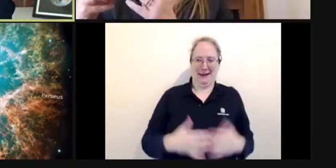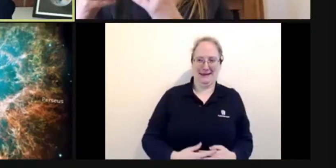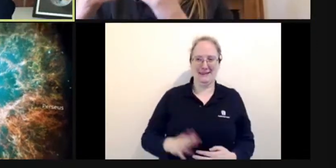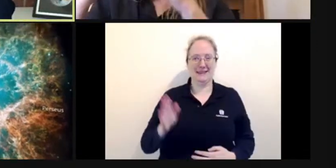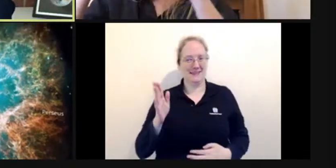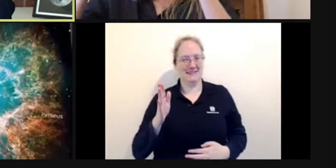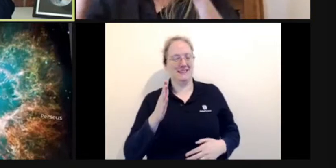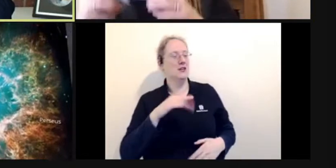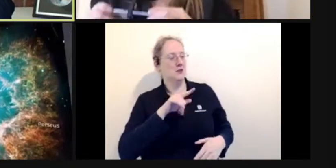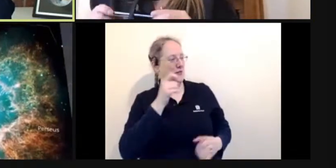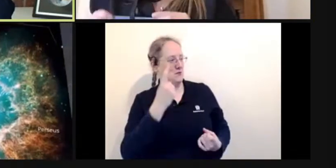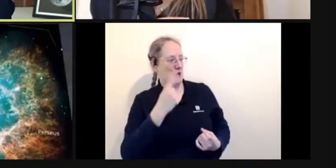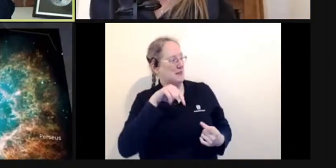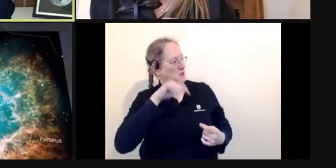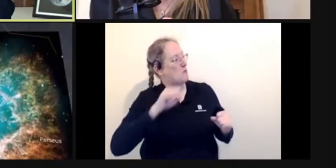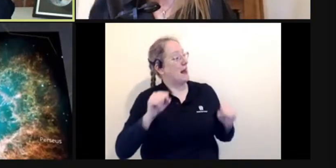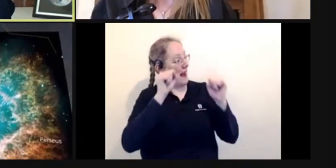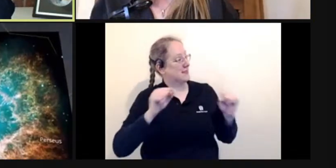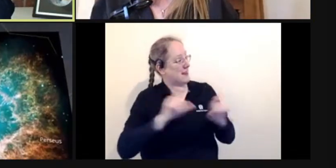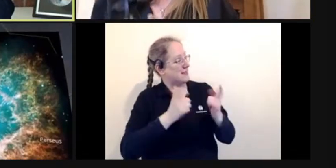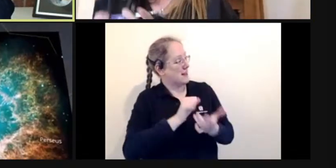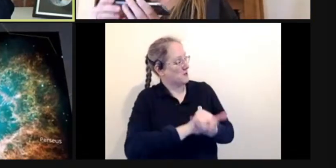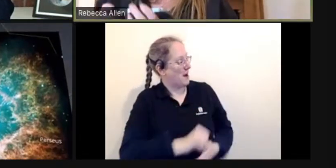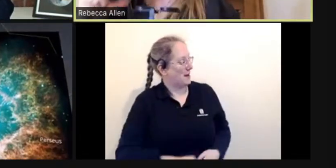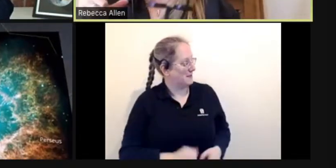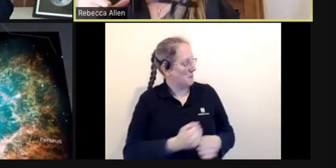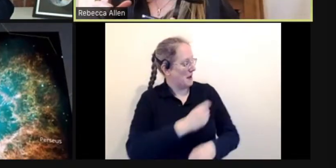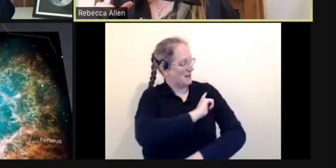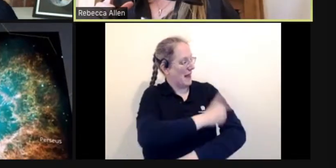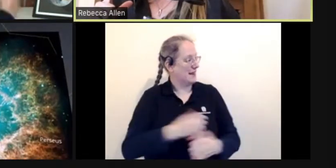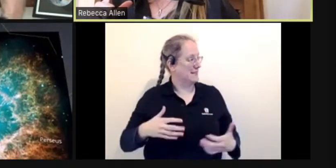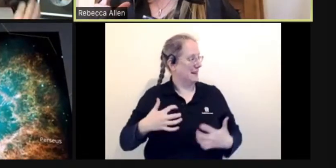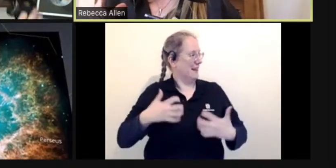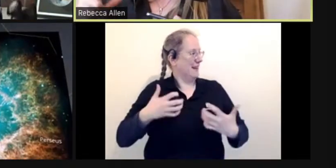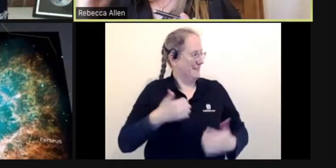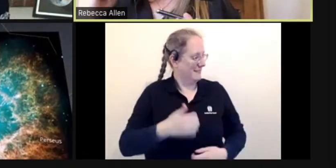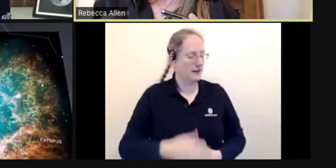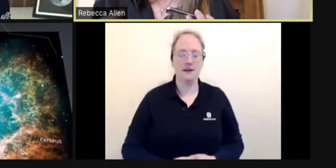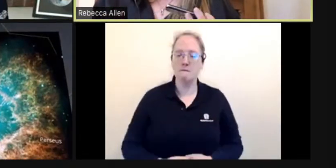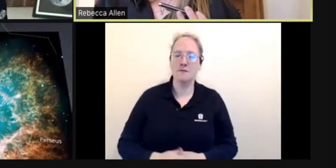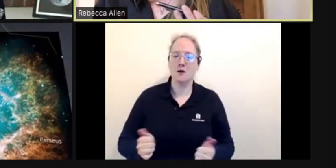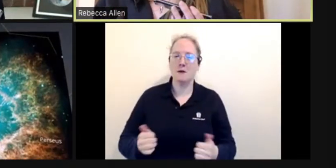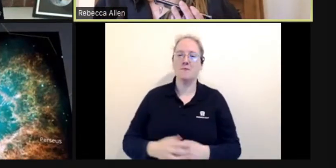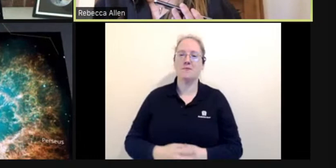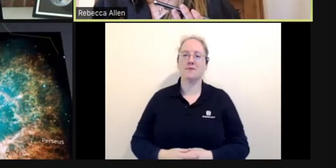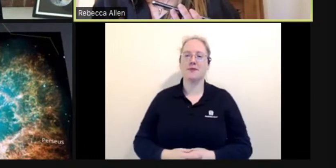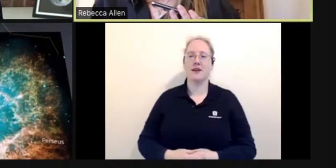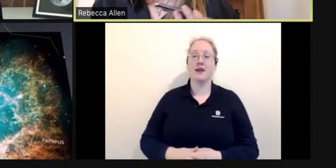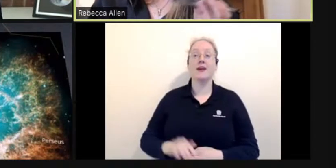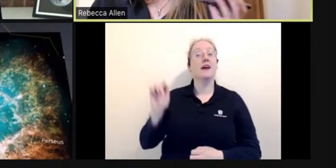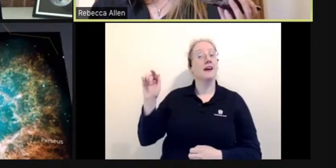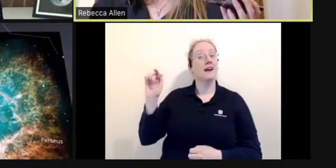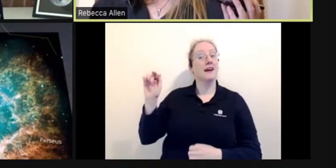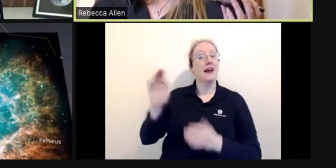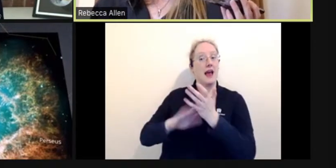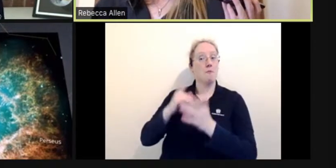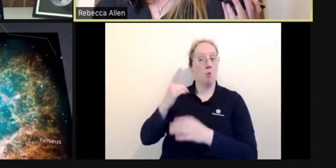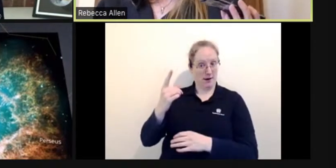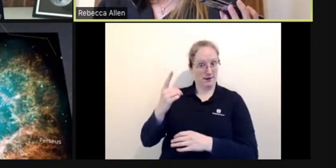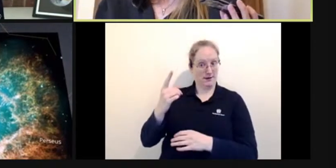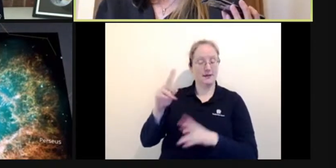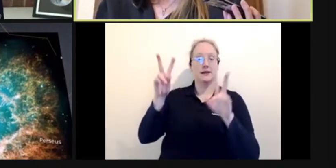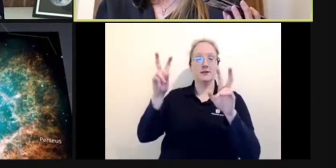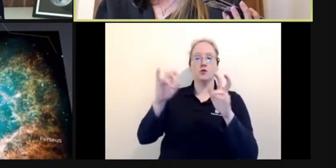big workout. We like to keep the energy up. And speaking of energy, what you're looking at is called a